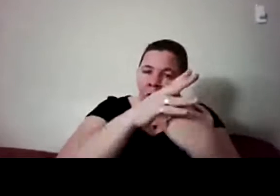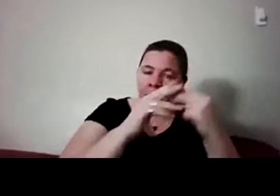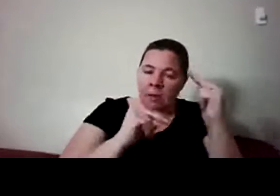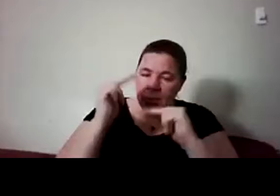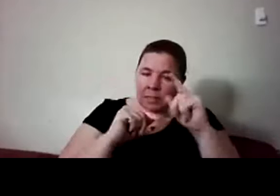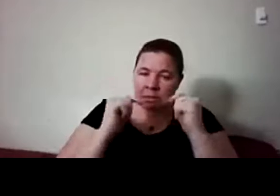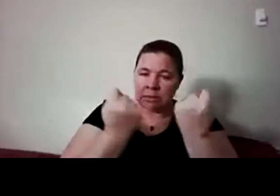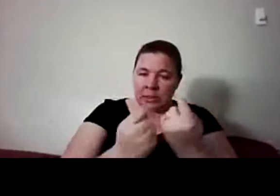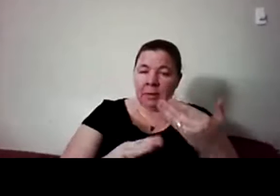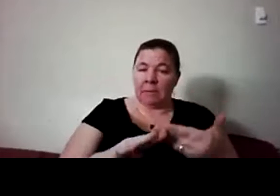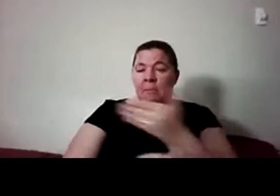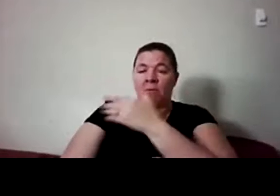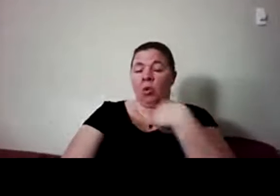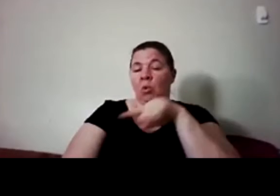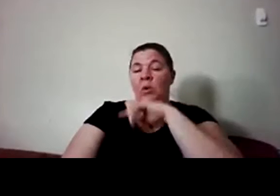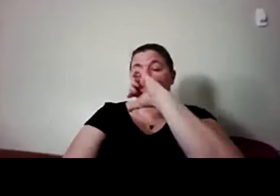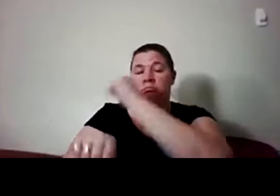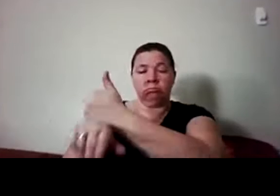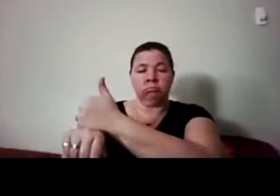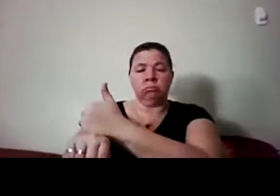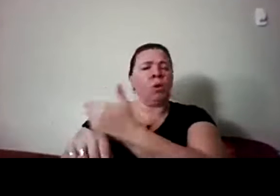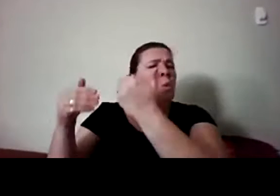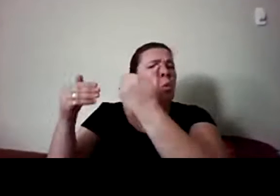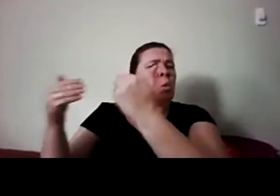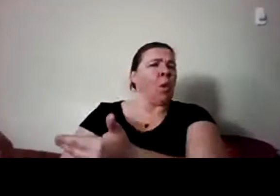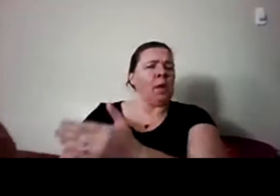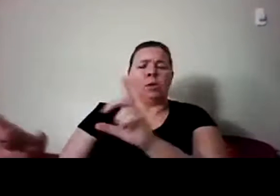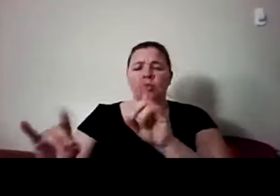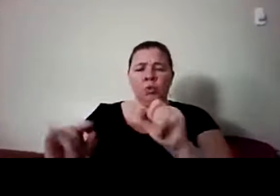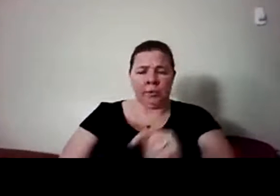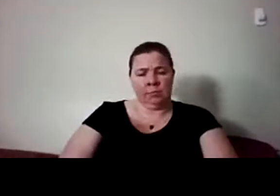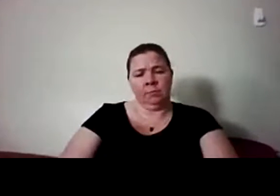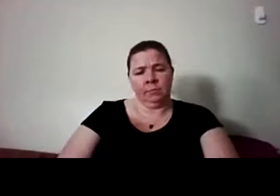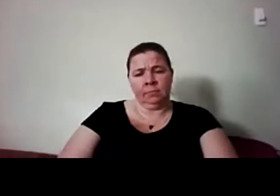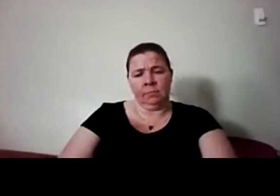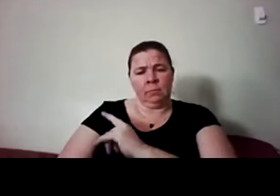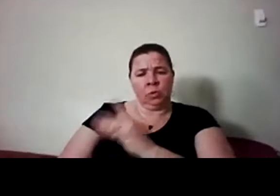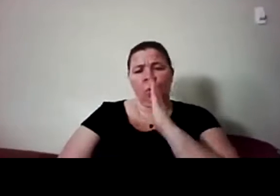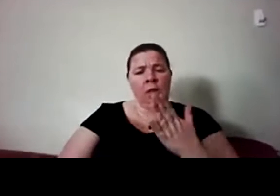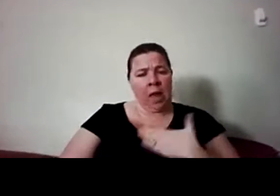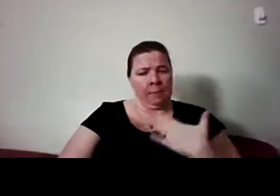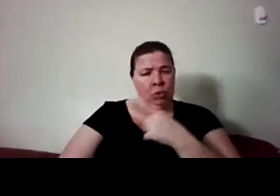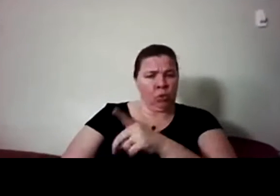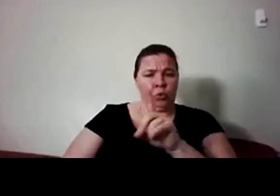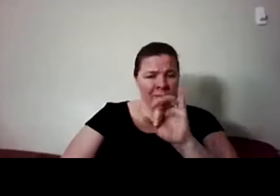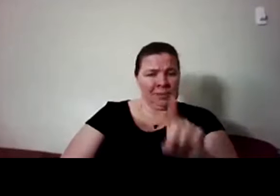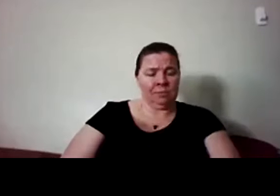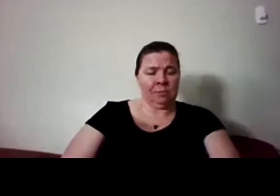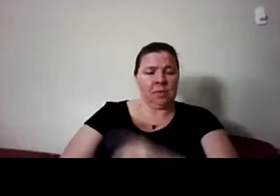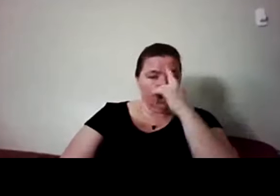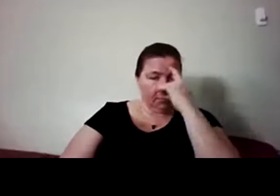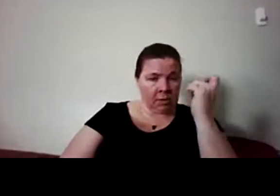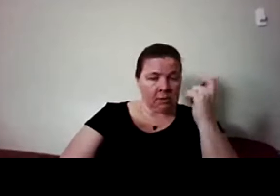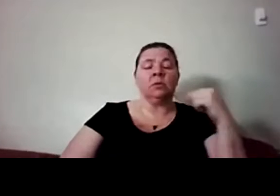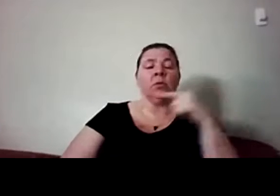even before we launch, be our guest. Go ahead, do it. You will be glad you did. Because we're going